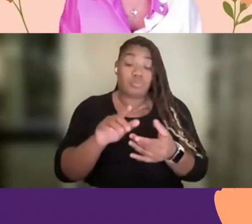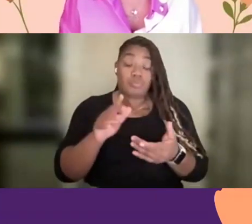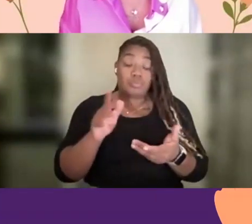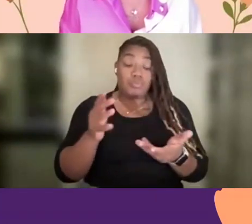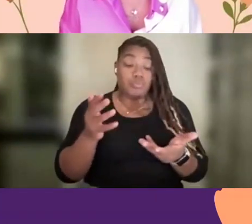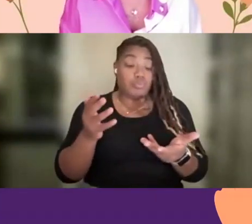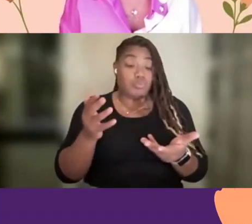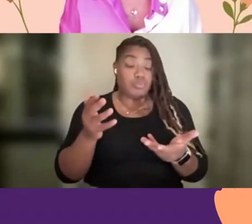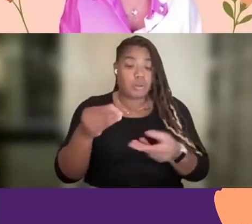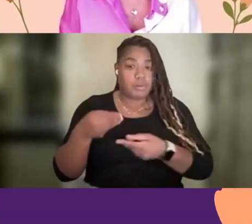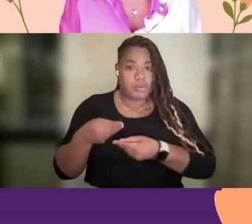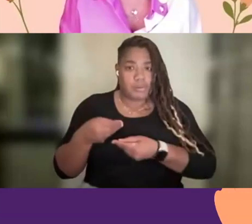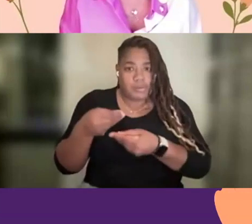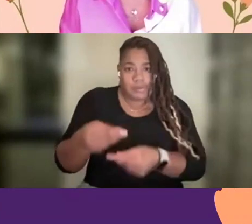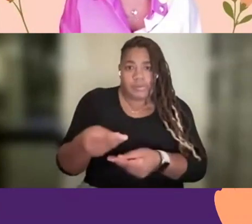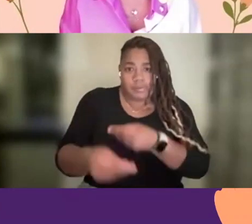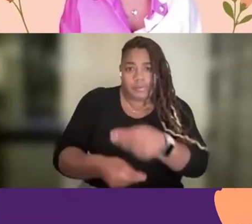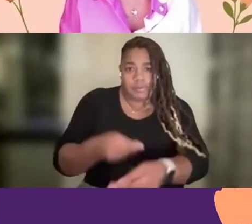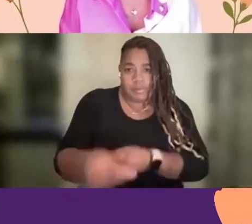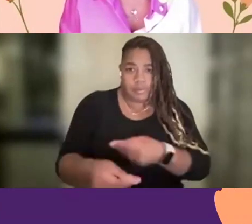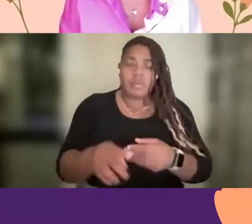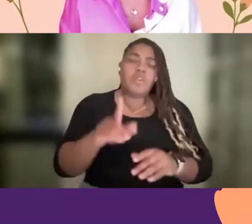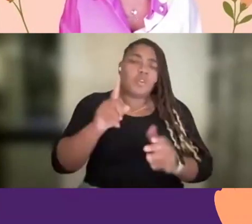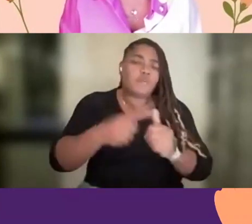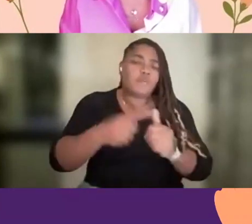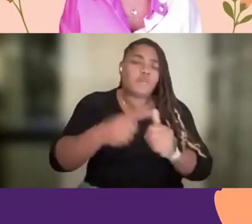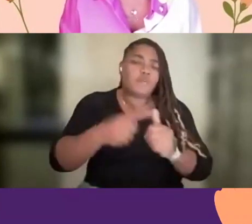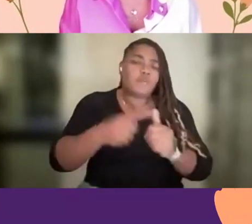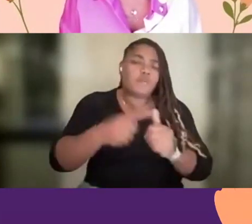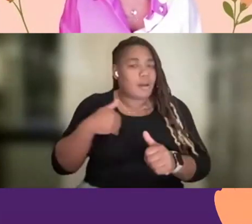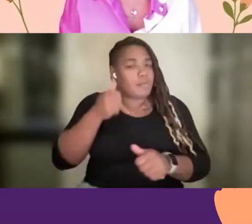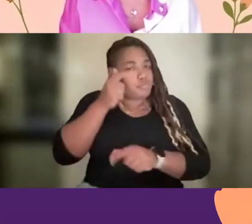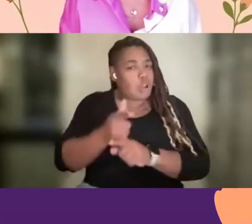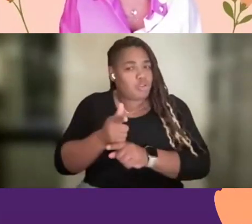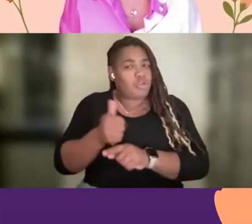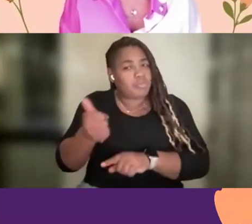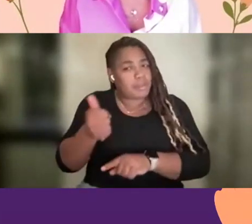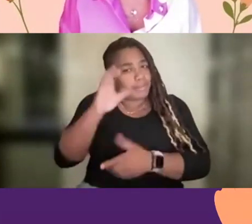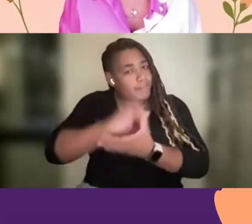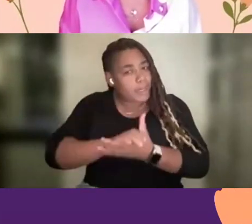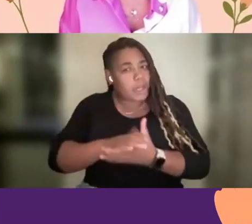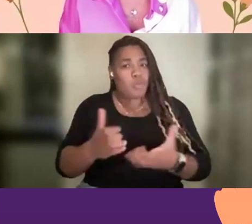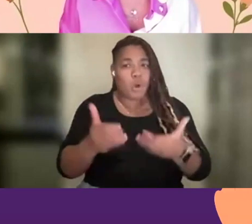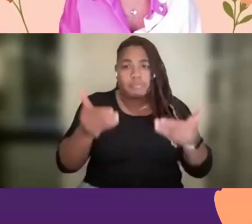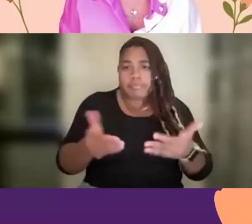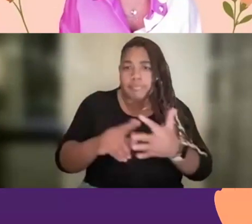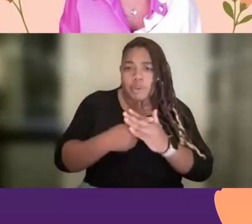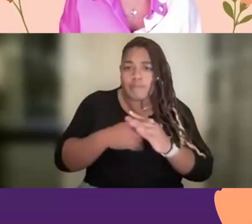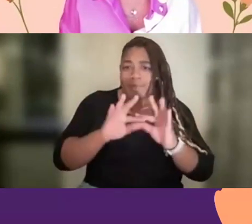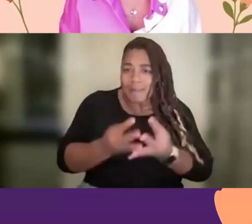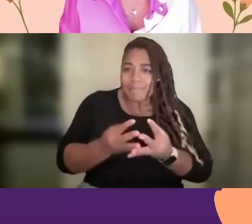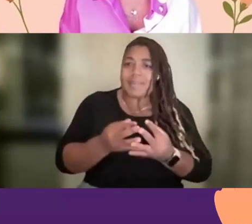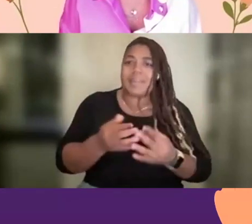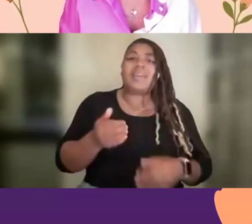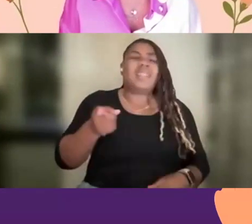passing on that mutation. Well, first of all, I do have a brother who is married and wants to start a family, and he's going to do